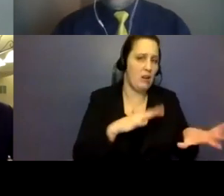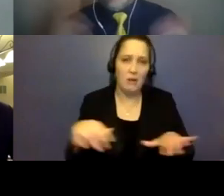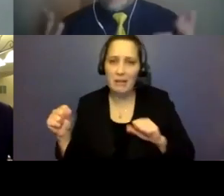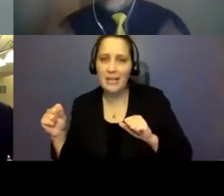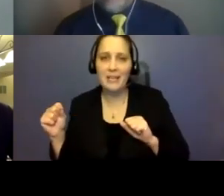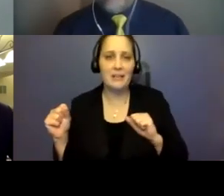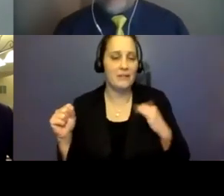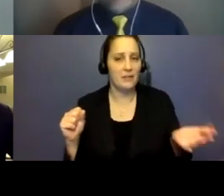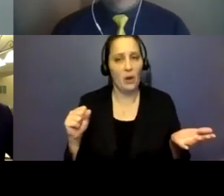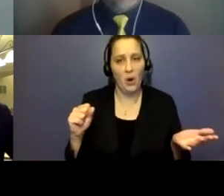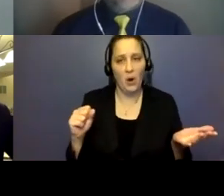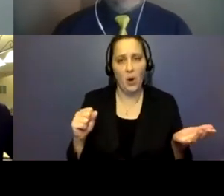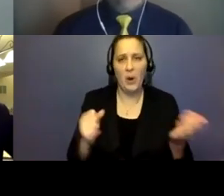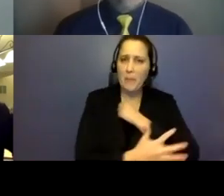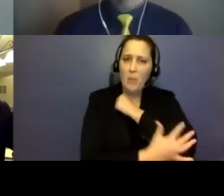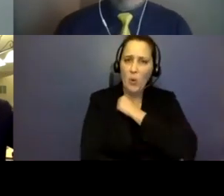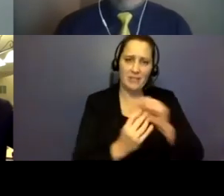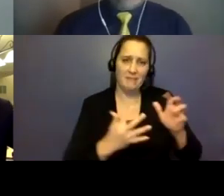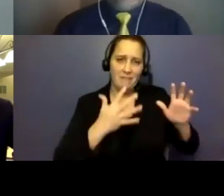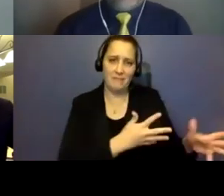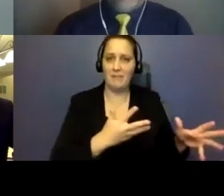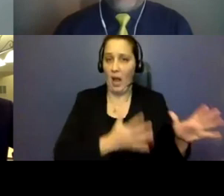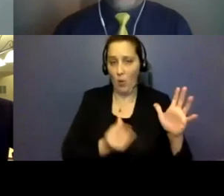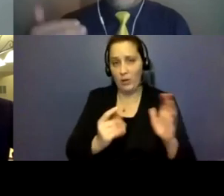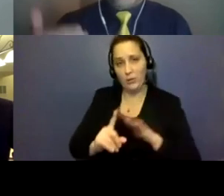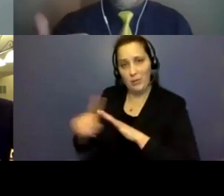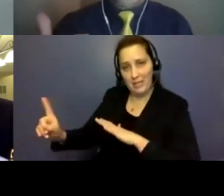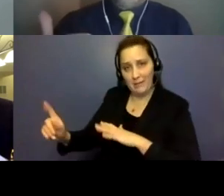Rico, and leave poverty behind. I looked